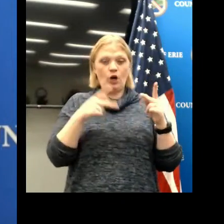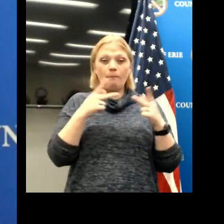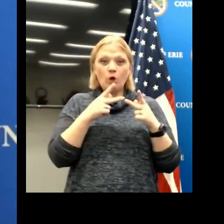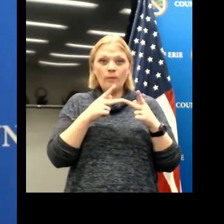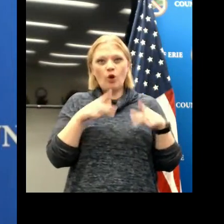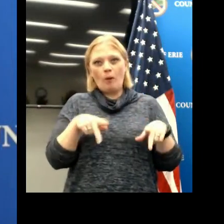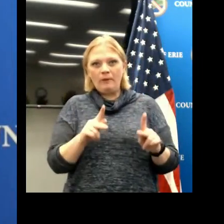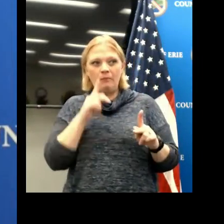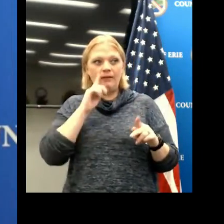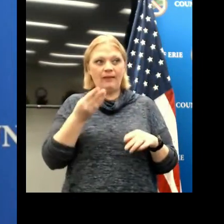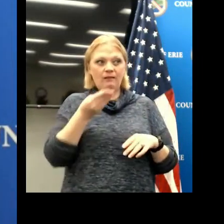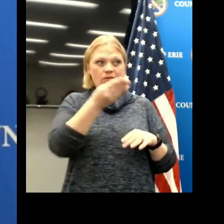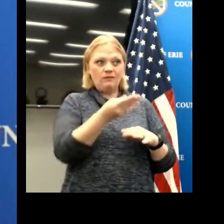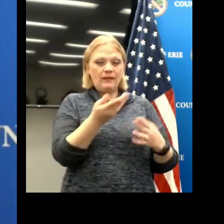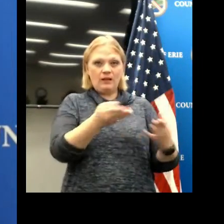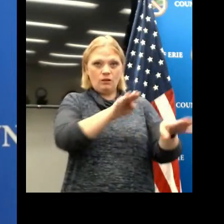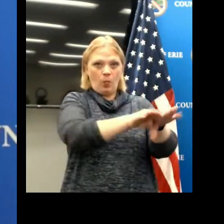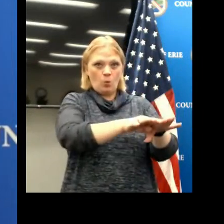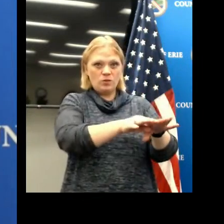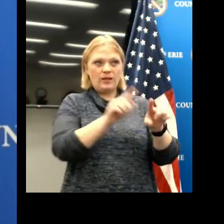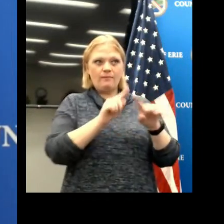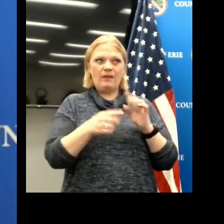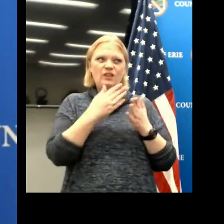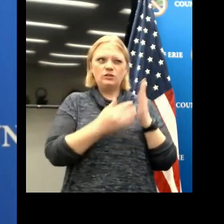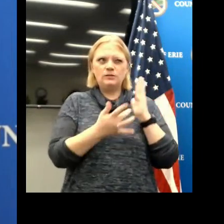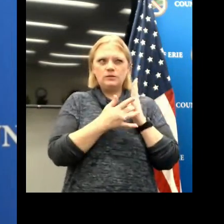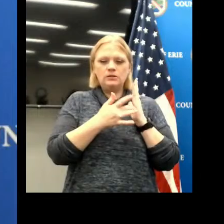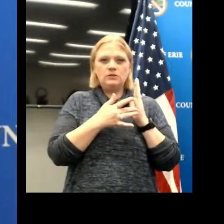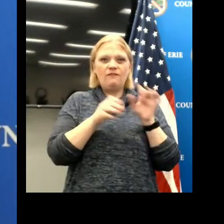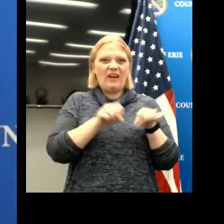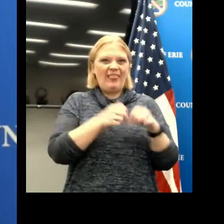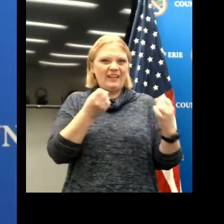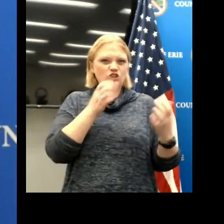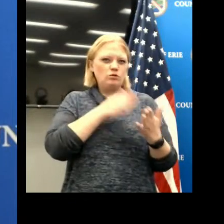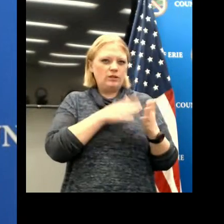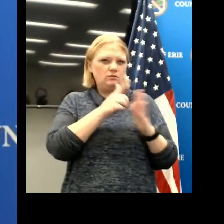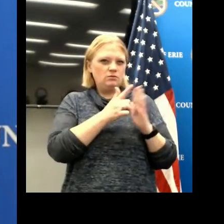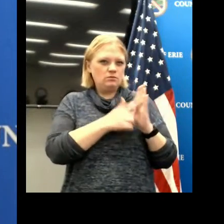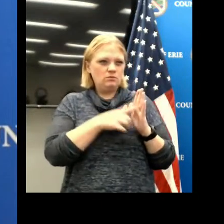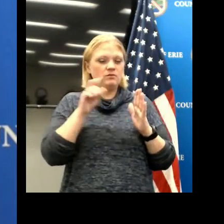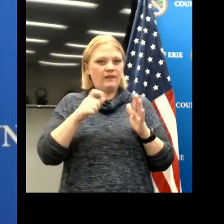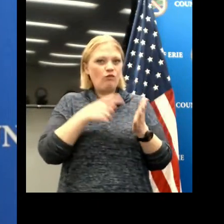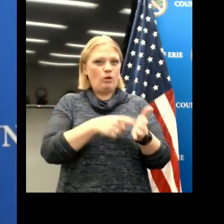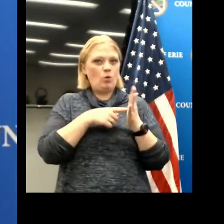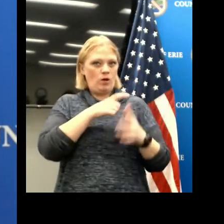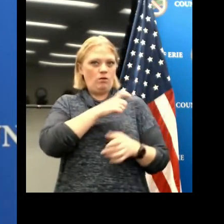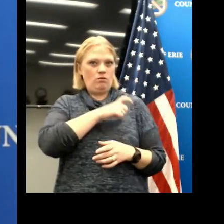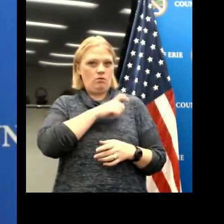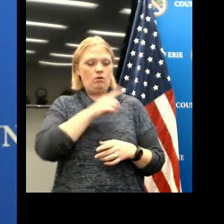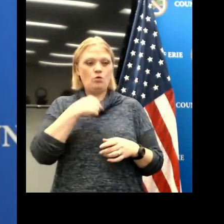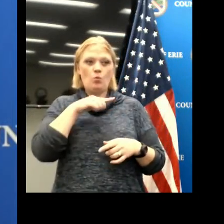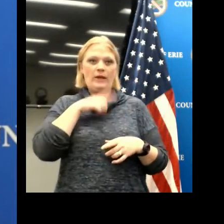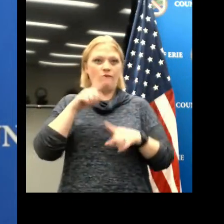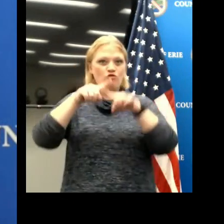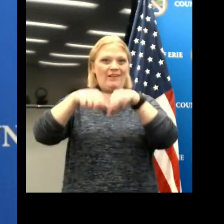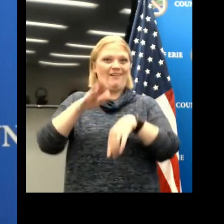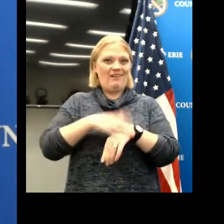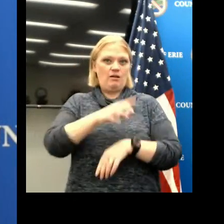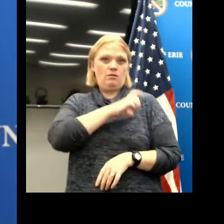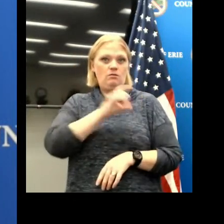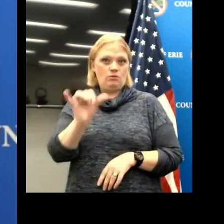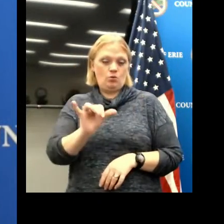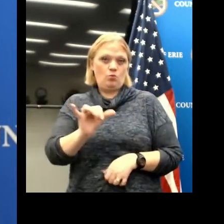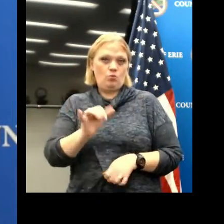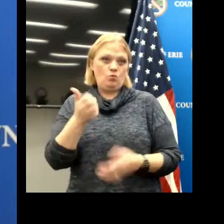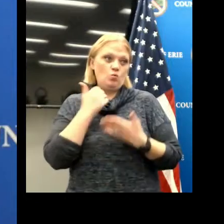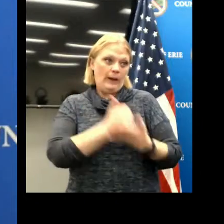shut a place down, but there's certain technical violations that would require assistance from law enforcement. So we have to rely on our local law enforcement